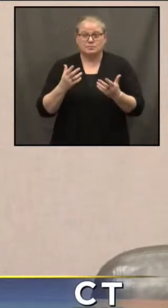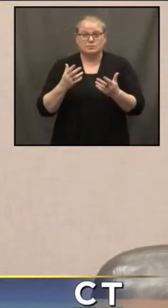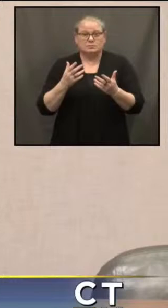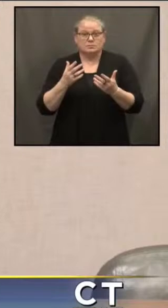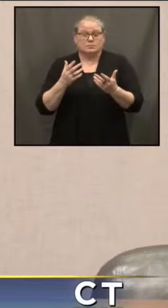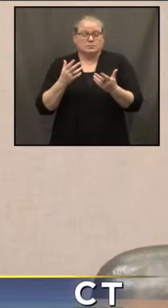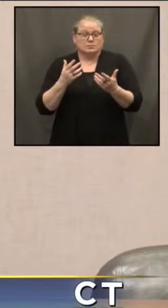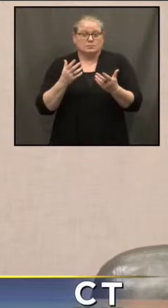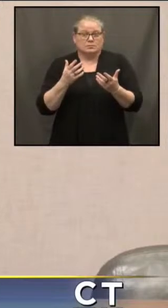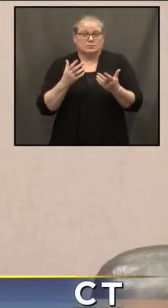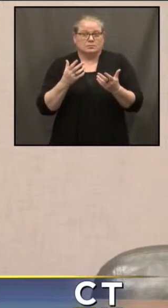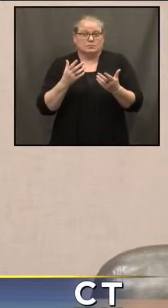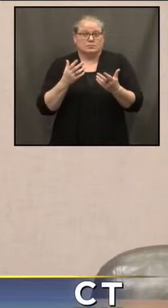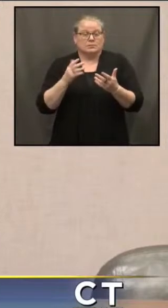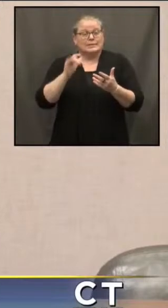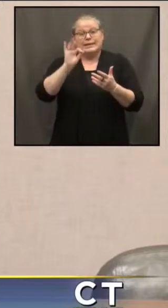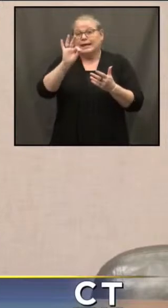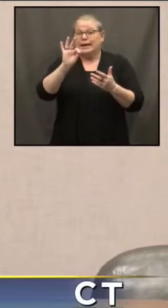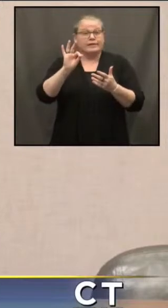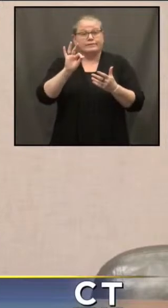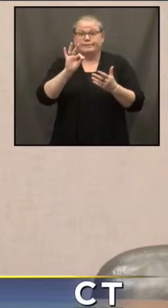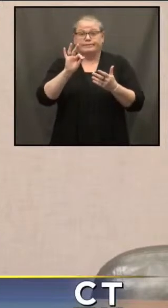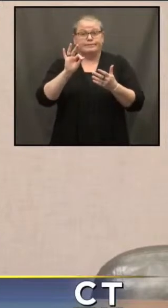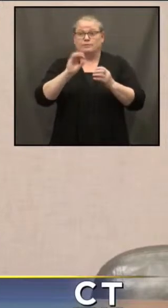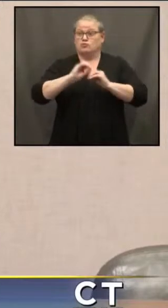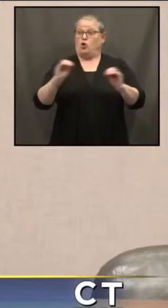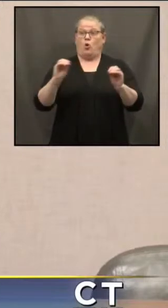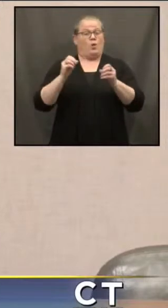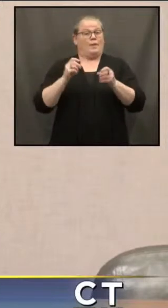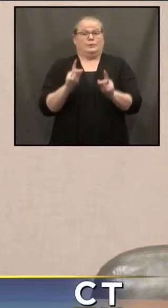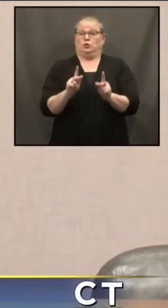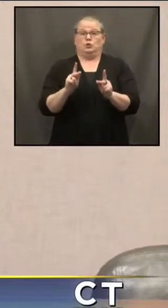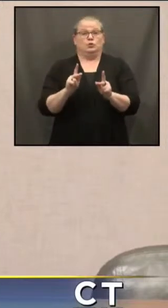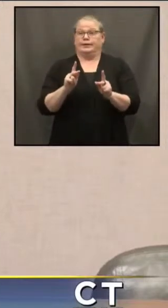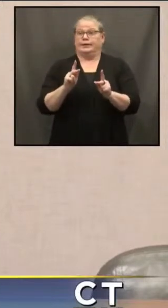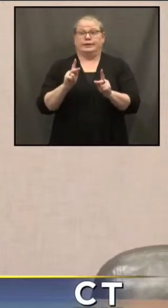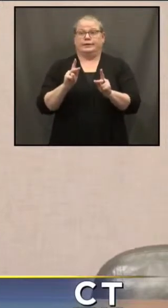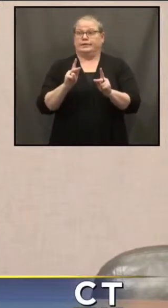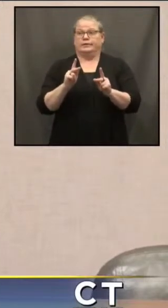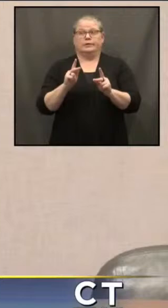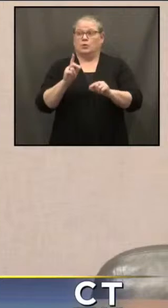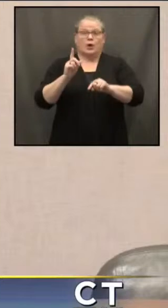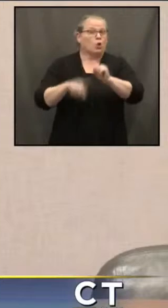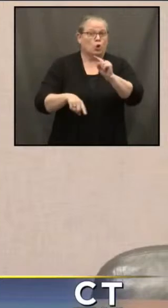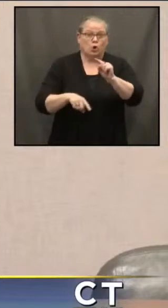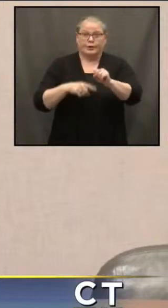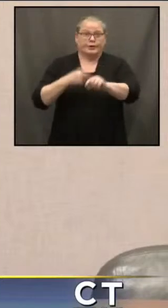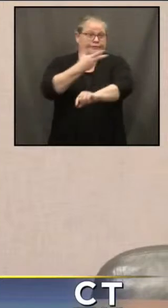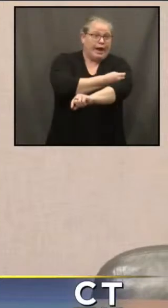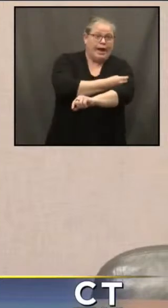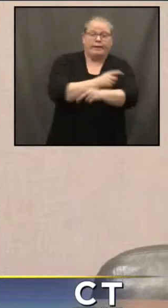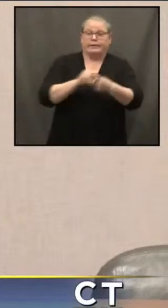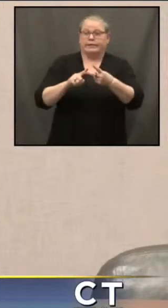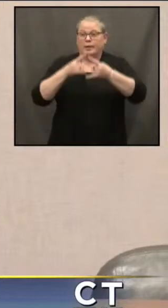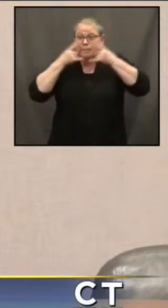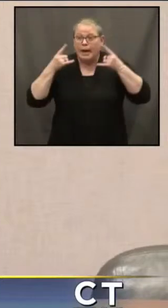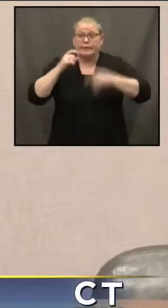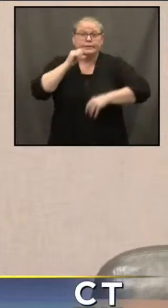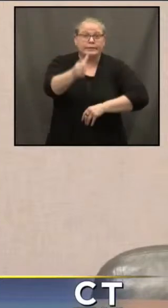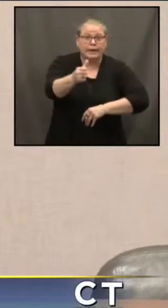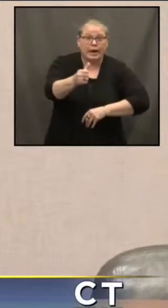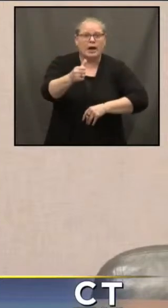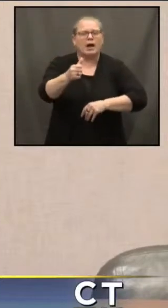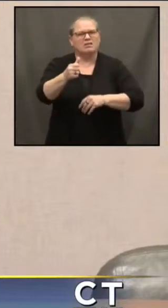would be if we didn't have the opportunity to boost and do some of those other things that we know to try